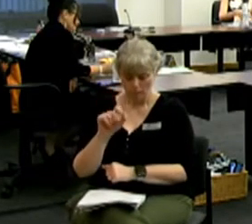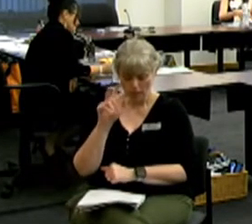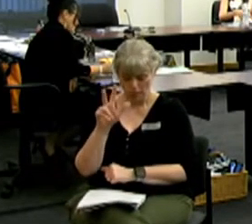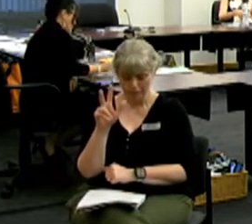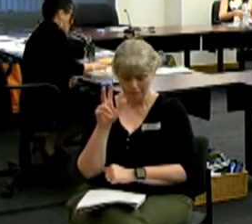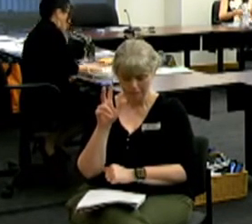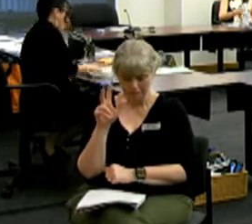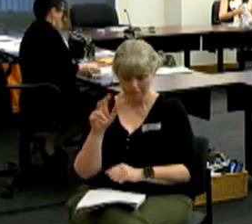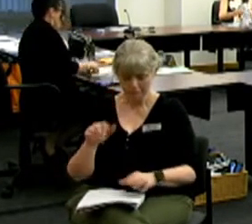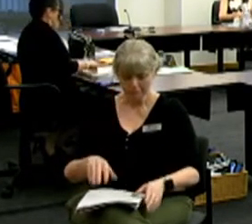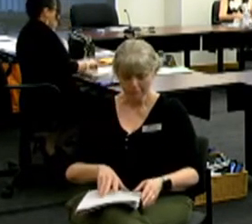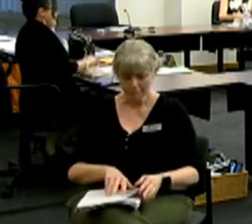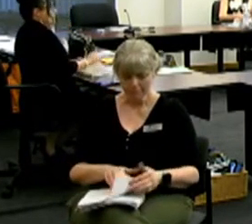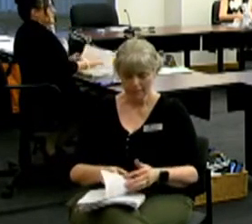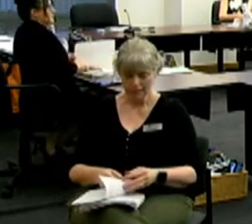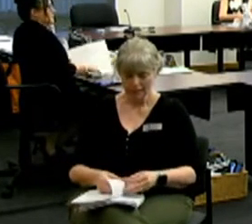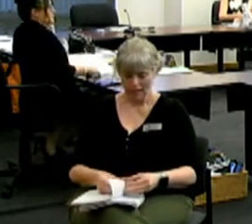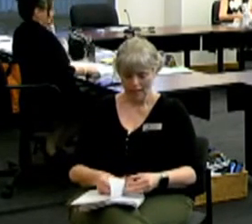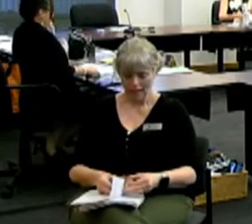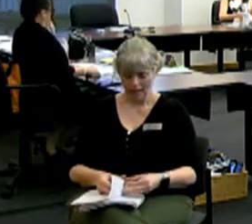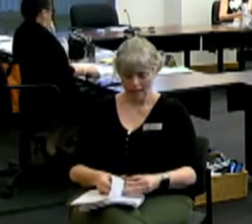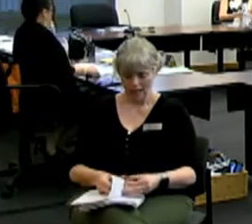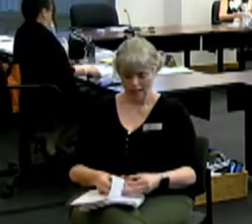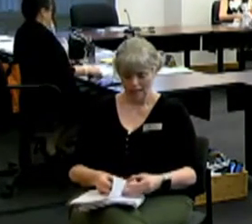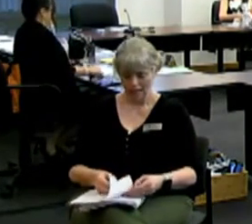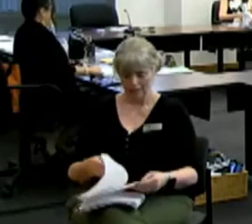9.3, student trustee report.